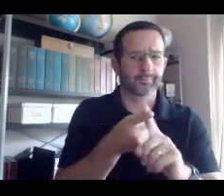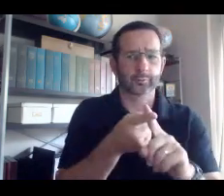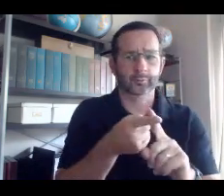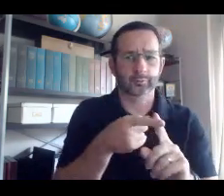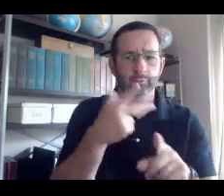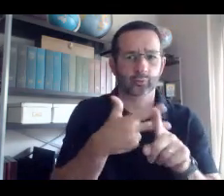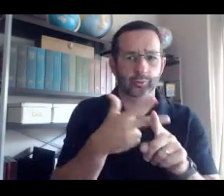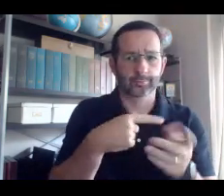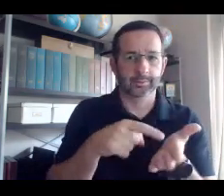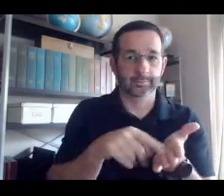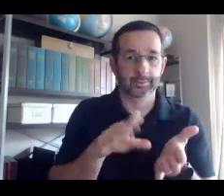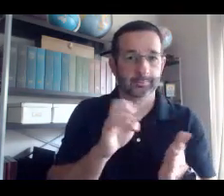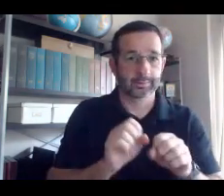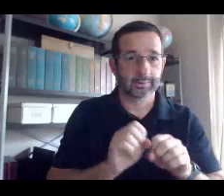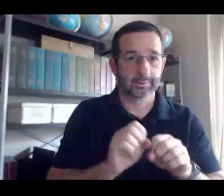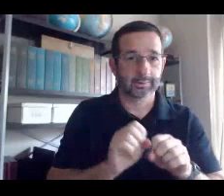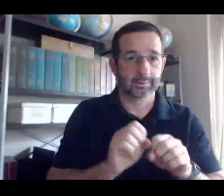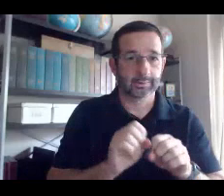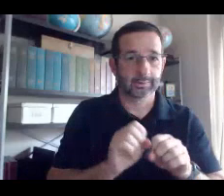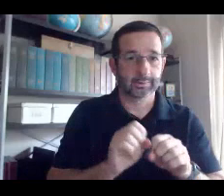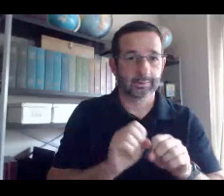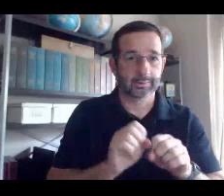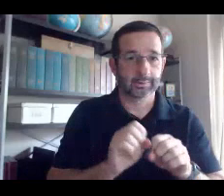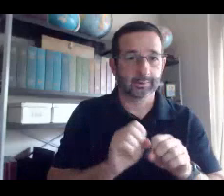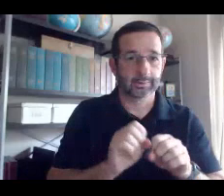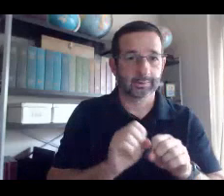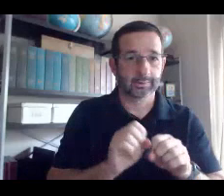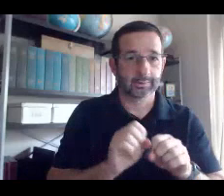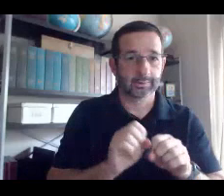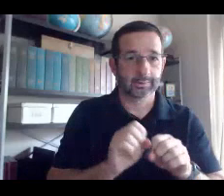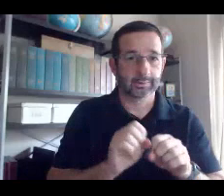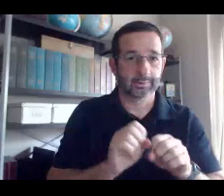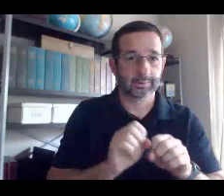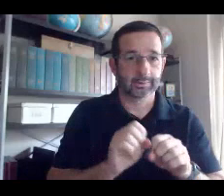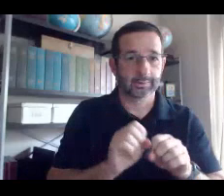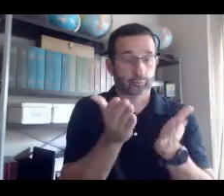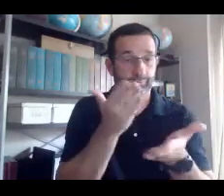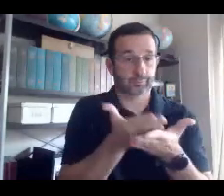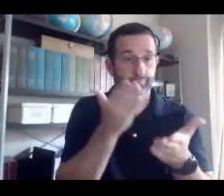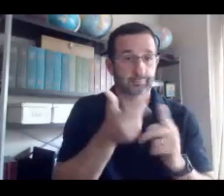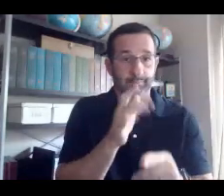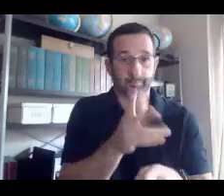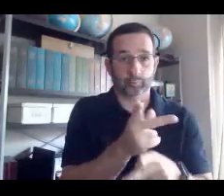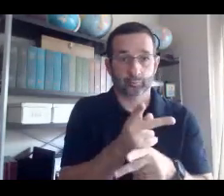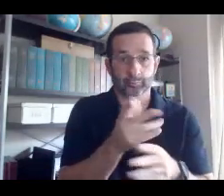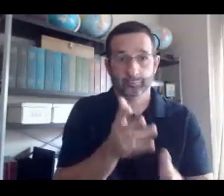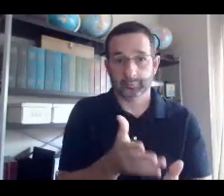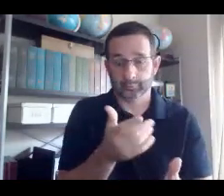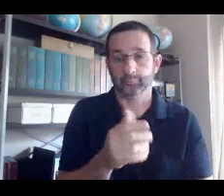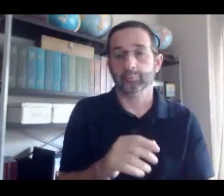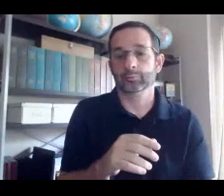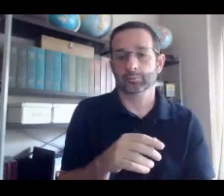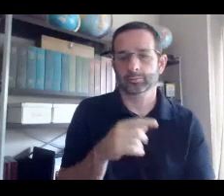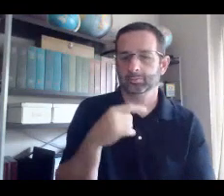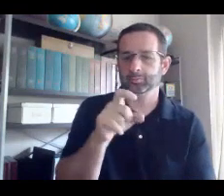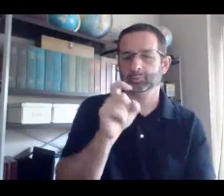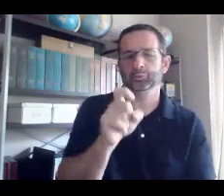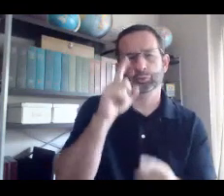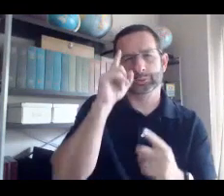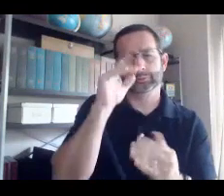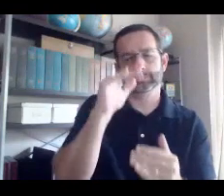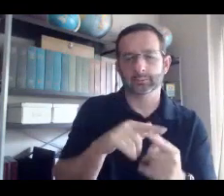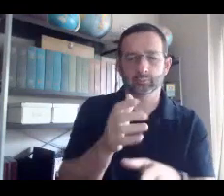Next question. When will the first quarterly payment be distributed? Okay. So when we receive the service